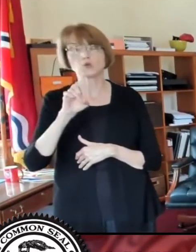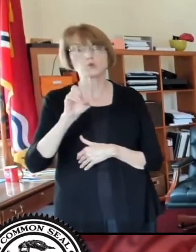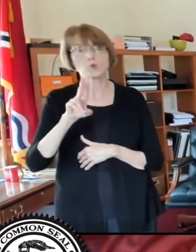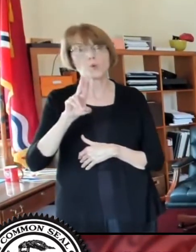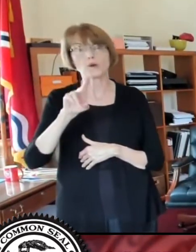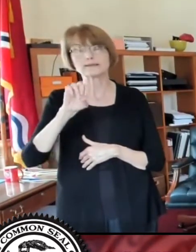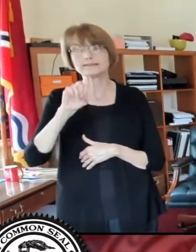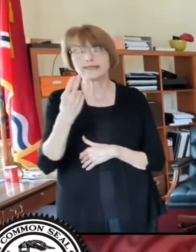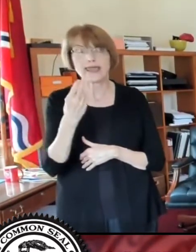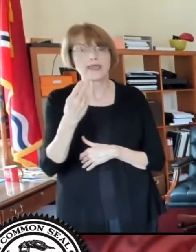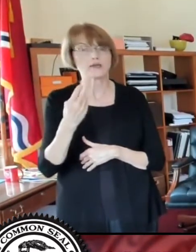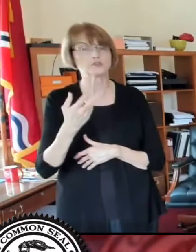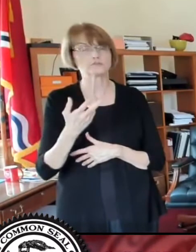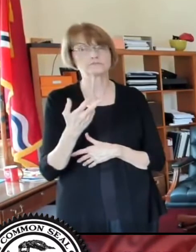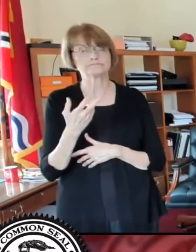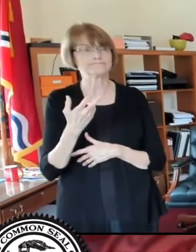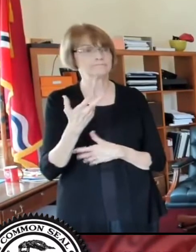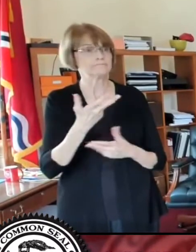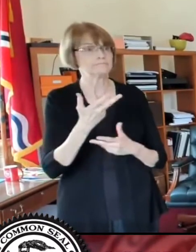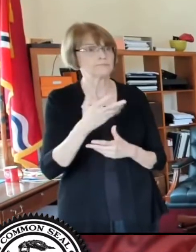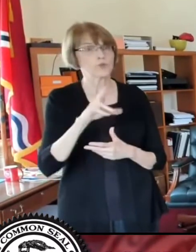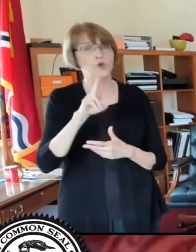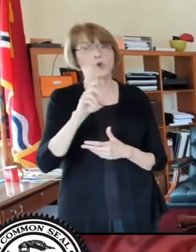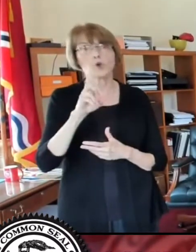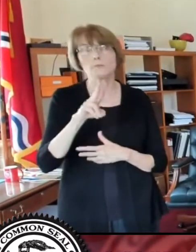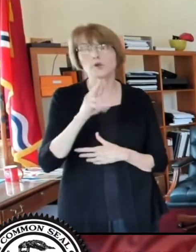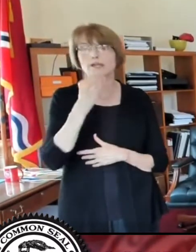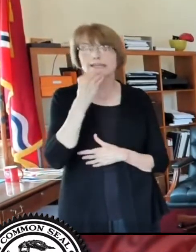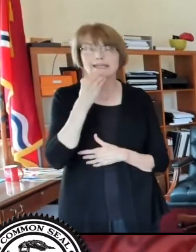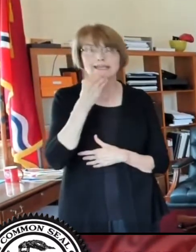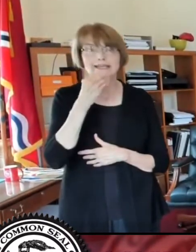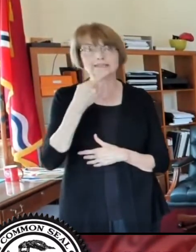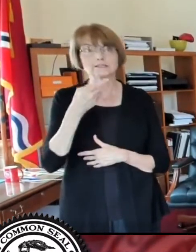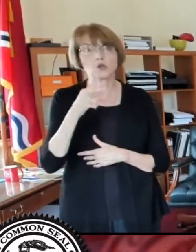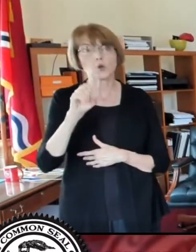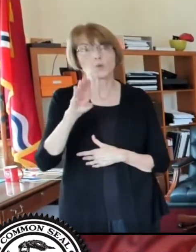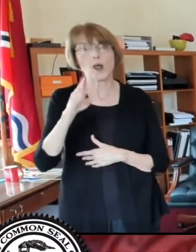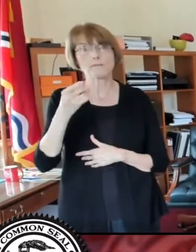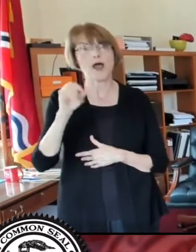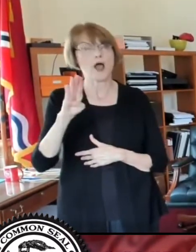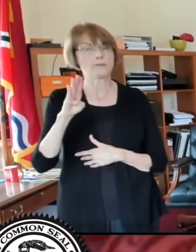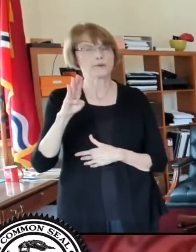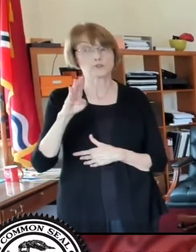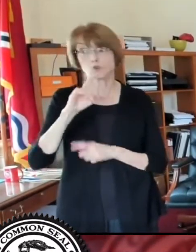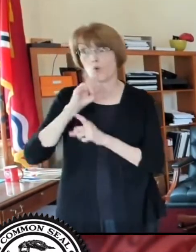DoorDash, like, I don't know, somebody give me a couple of Uber others. Eats, Grubhub. Uber Eats, Grubhub, there you go.